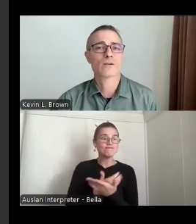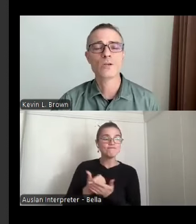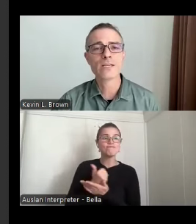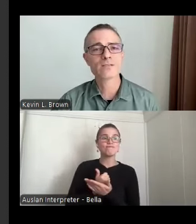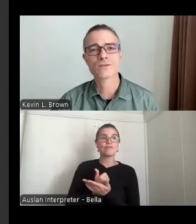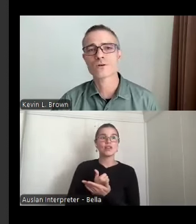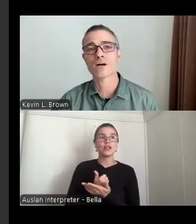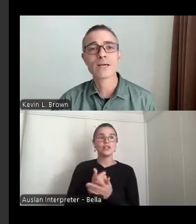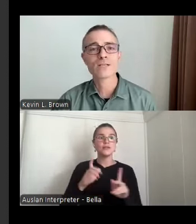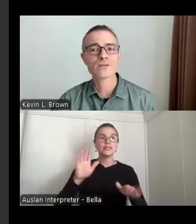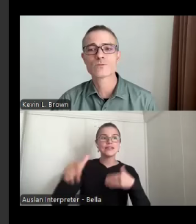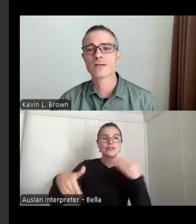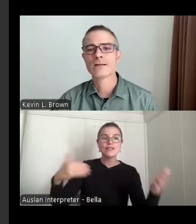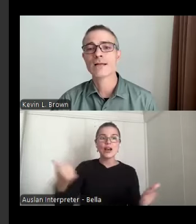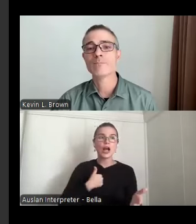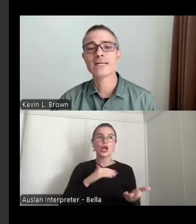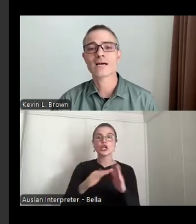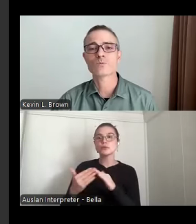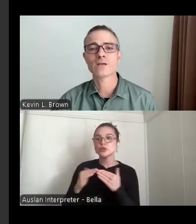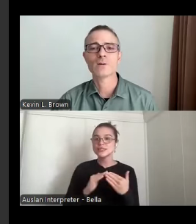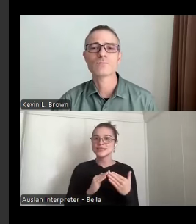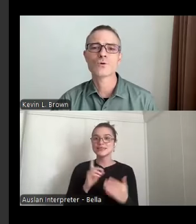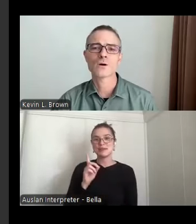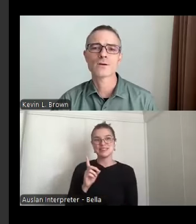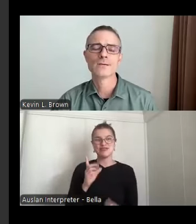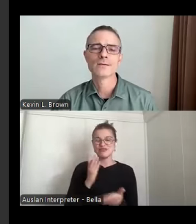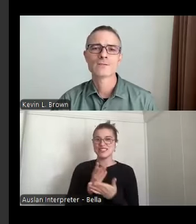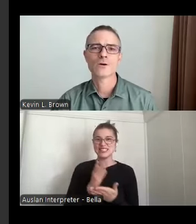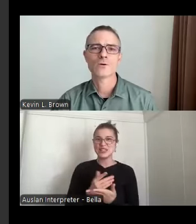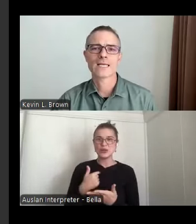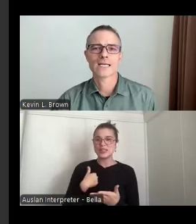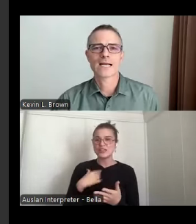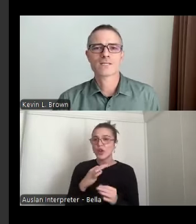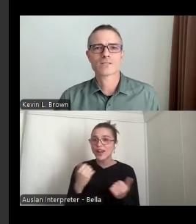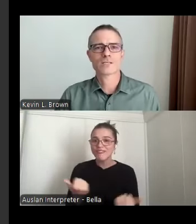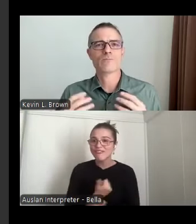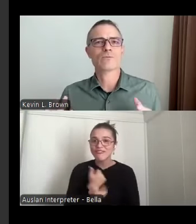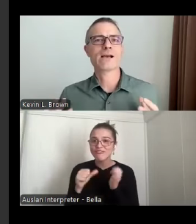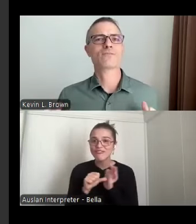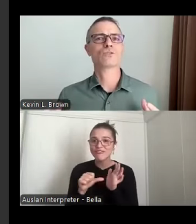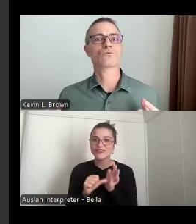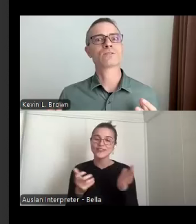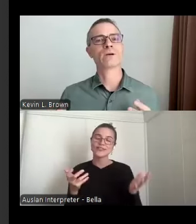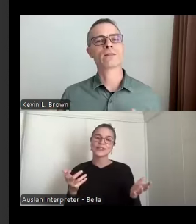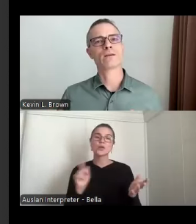our communities, to serve our patrons, but at many times we come up short. So I think that's something we have to just wrestle with in